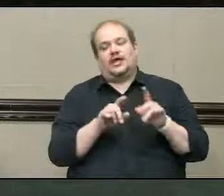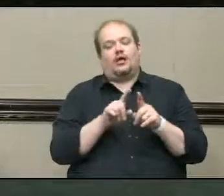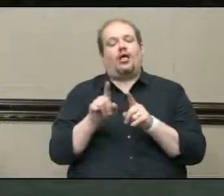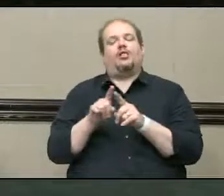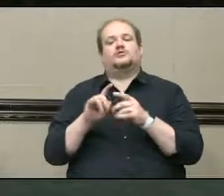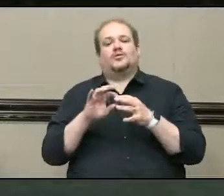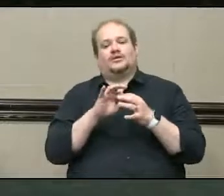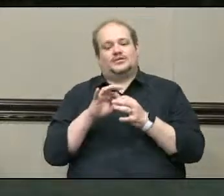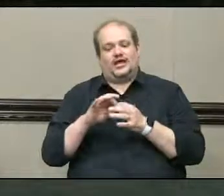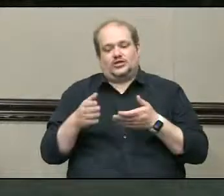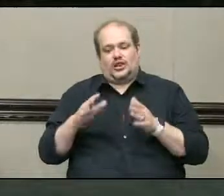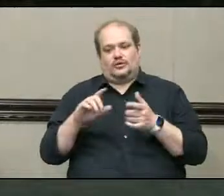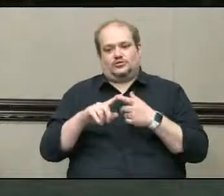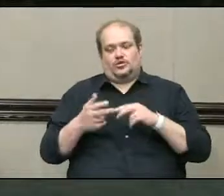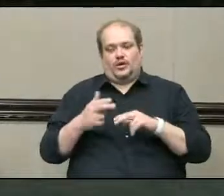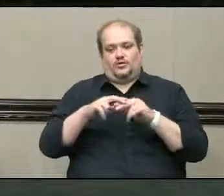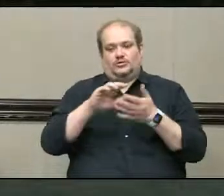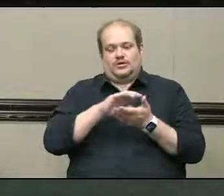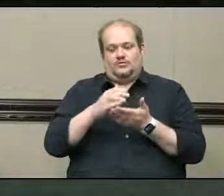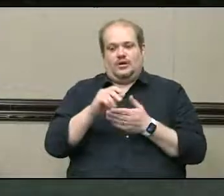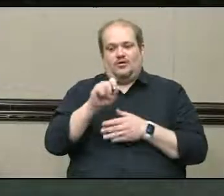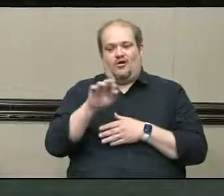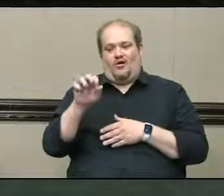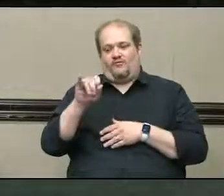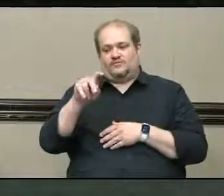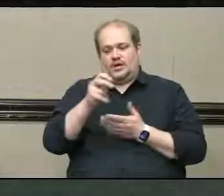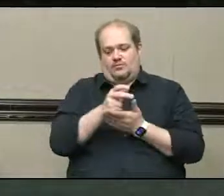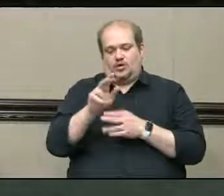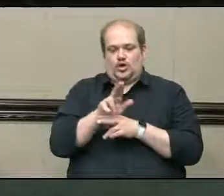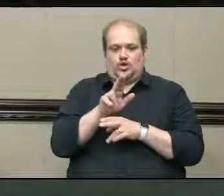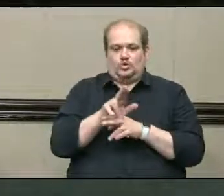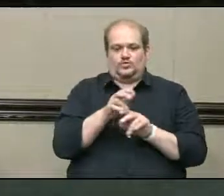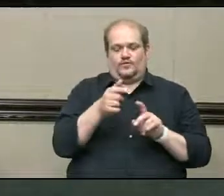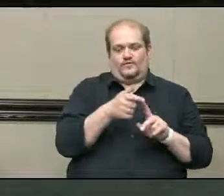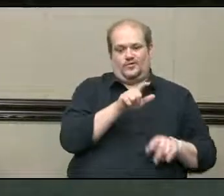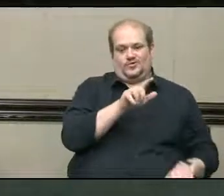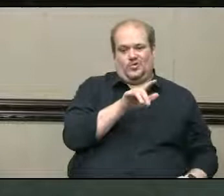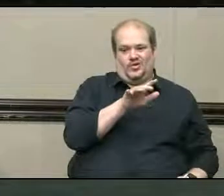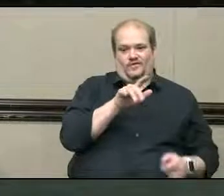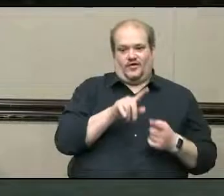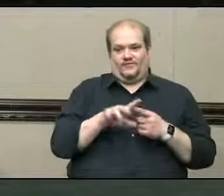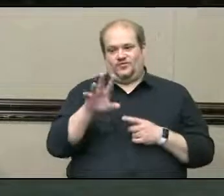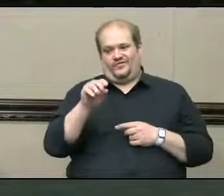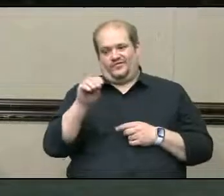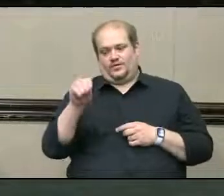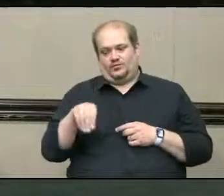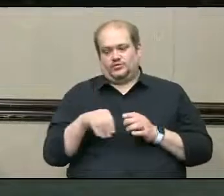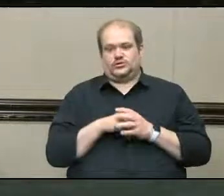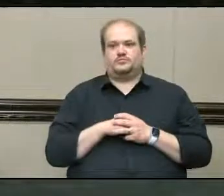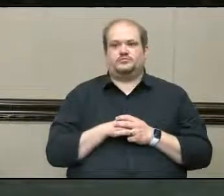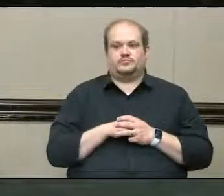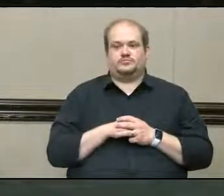attached an allowance to increase the amount of off-site parking that can be used from 25 to 50%.